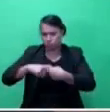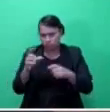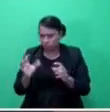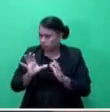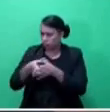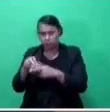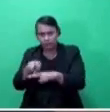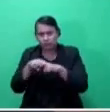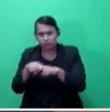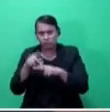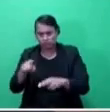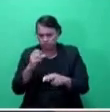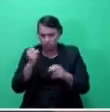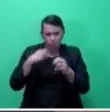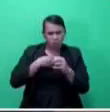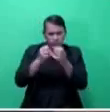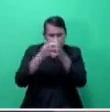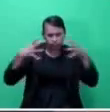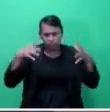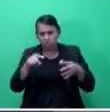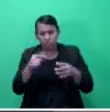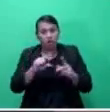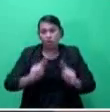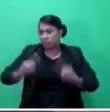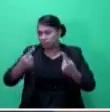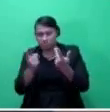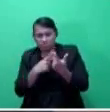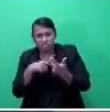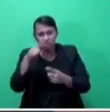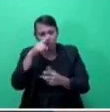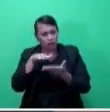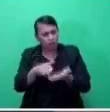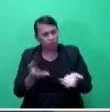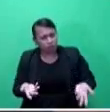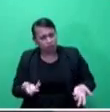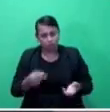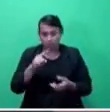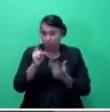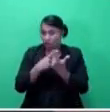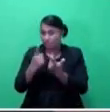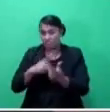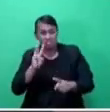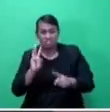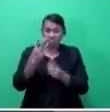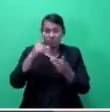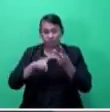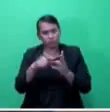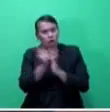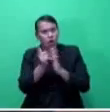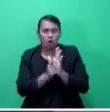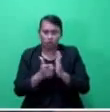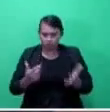because it really shows the opposition has not helped the people. Mr. Speaker, sir, Honourable Nico Waikula has no business, it's me, you